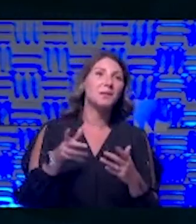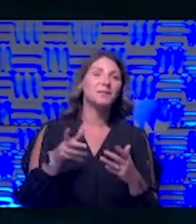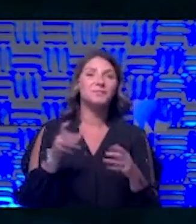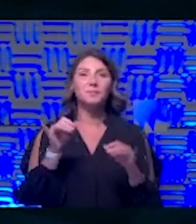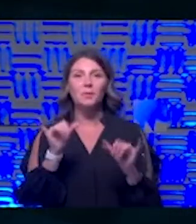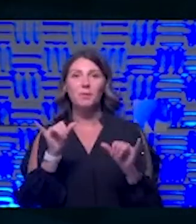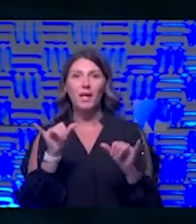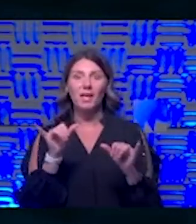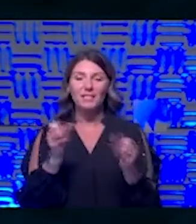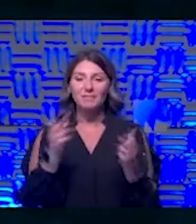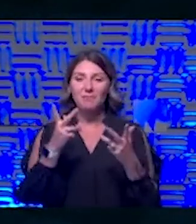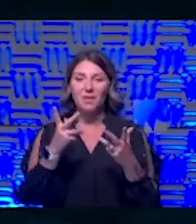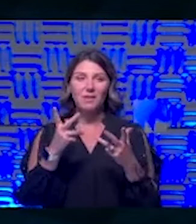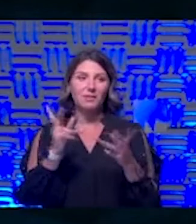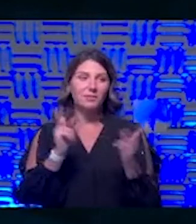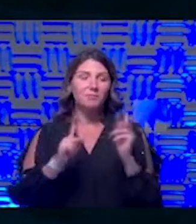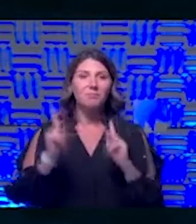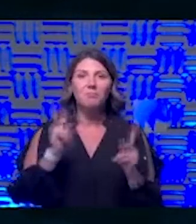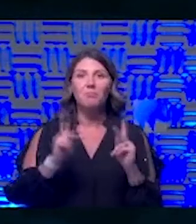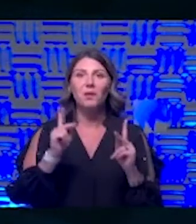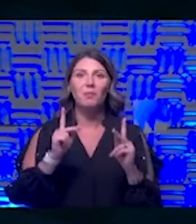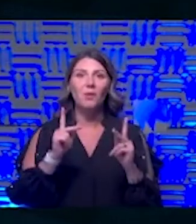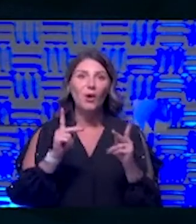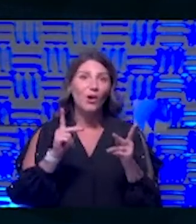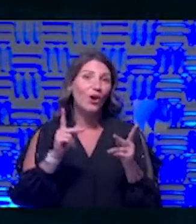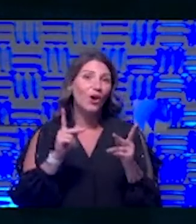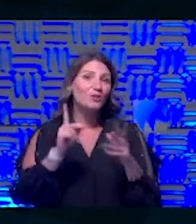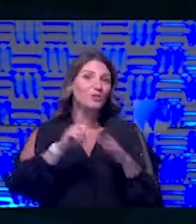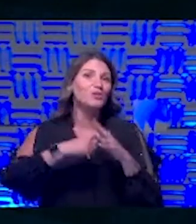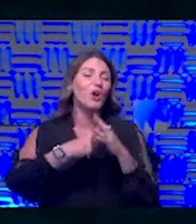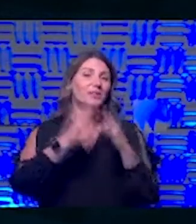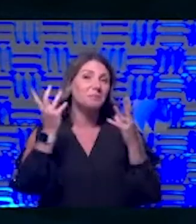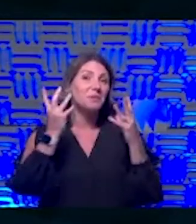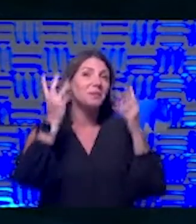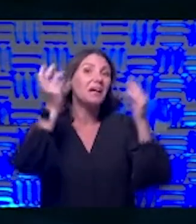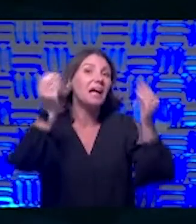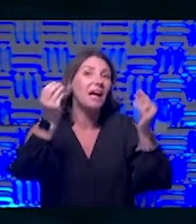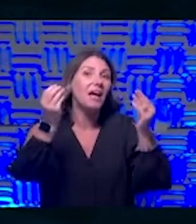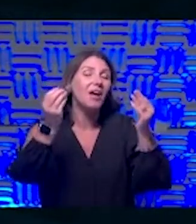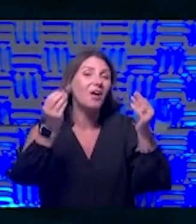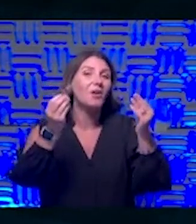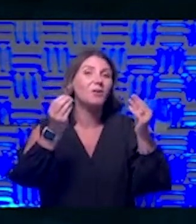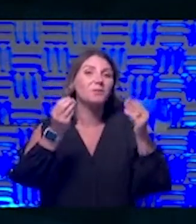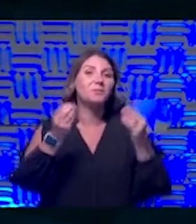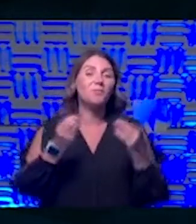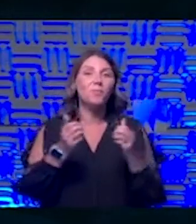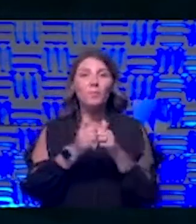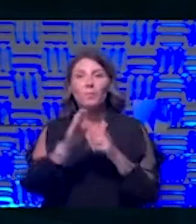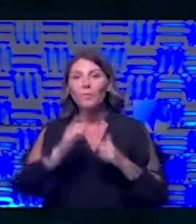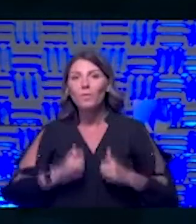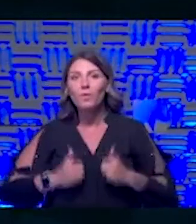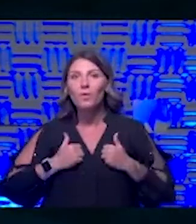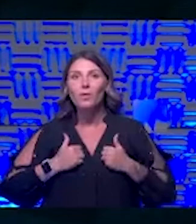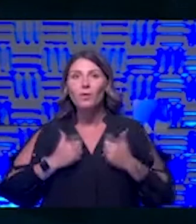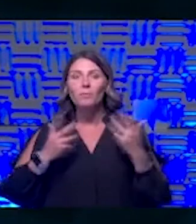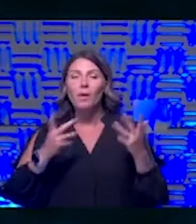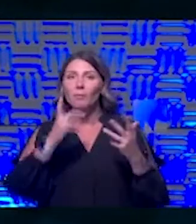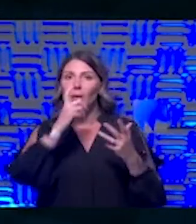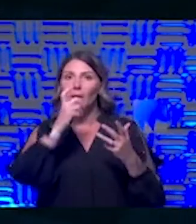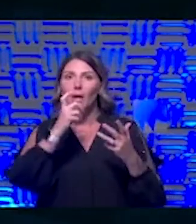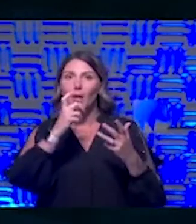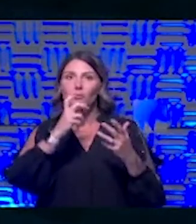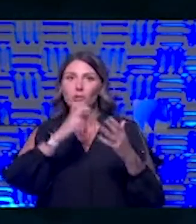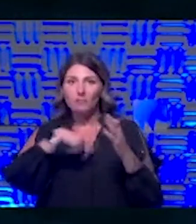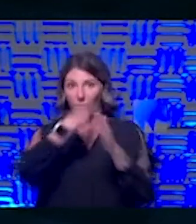starting to stick toes back out in the water and get back out to life, maybe we don't need to just dive headfirst